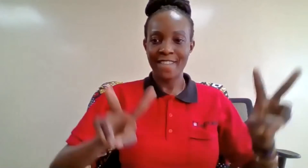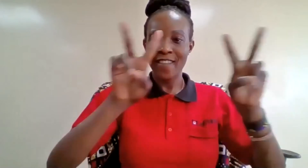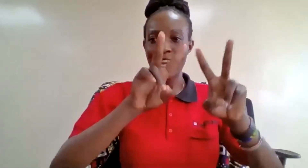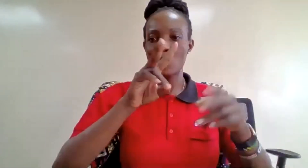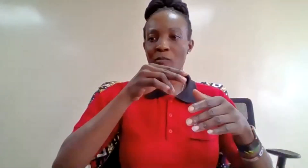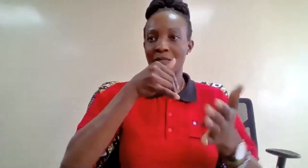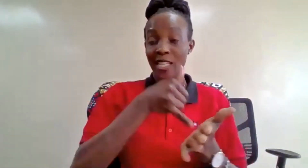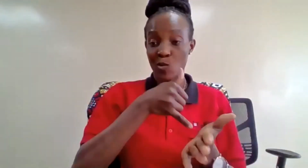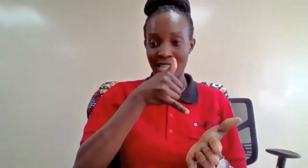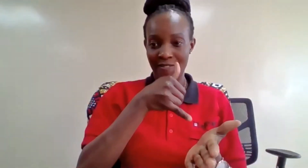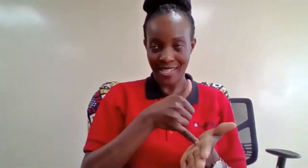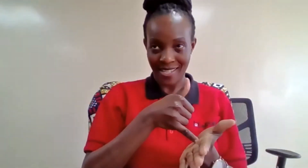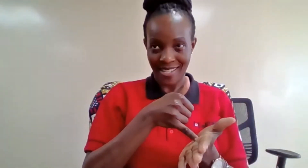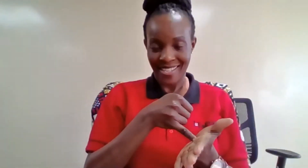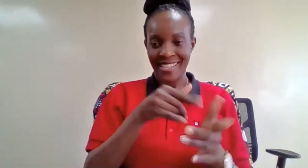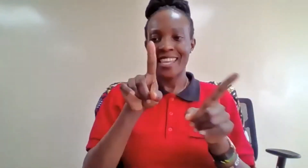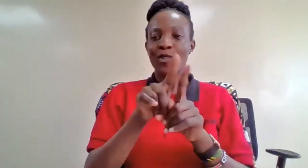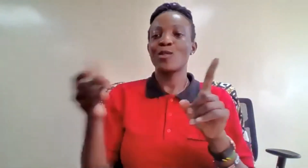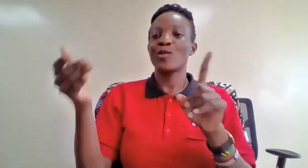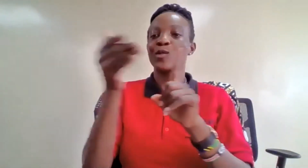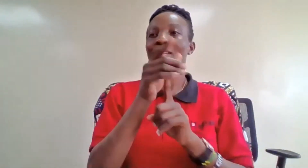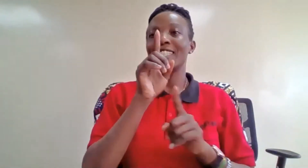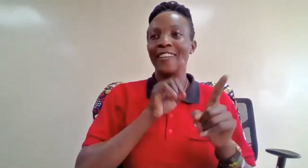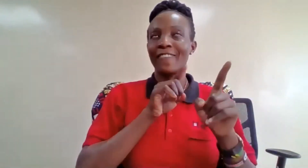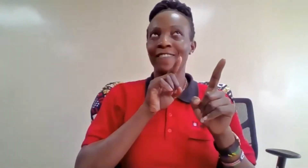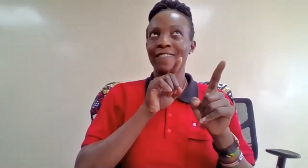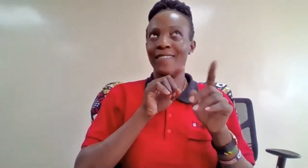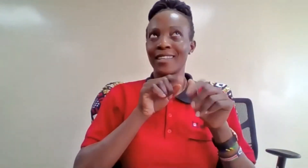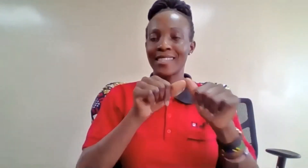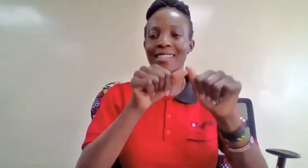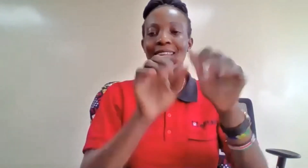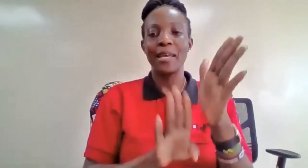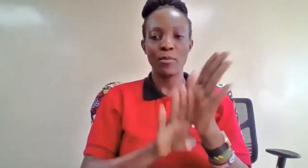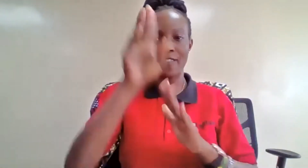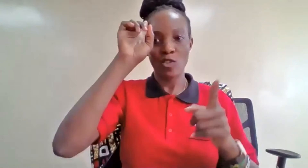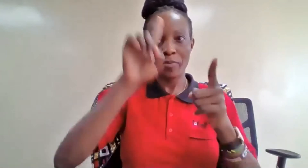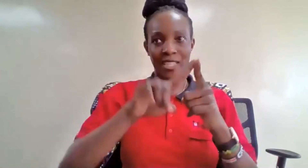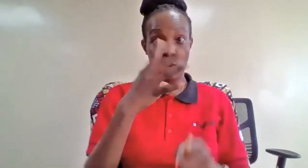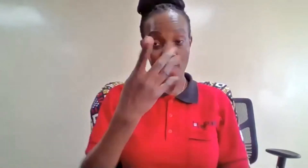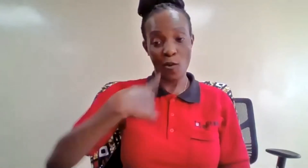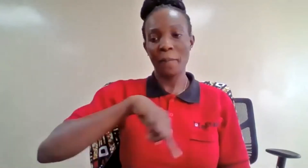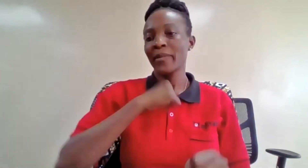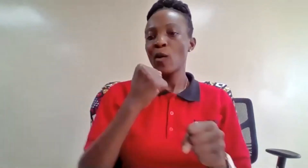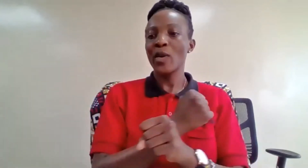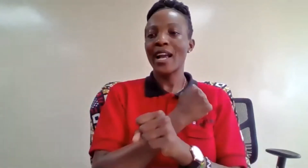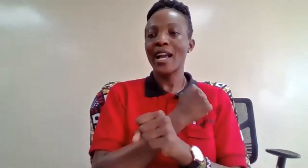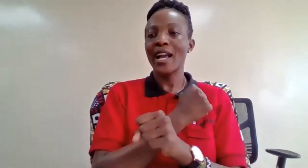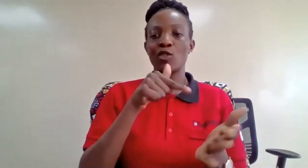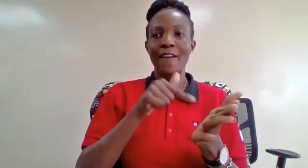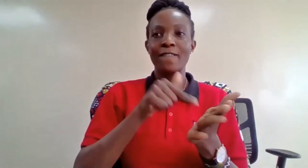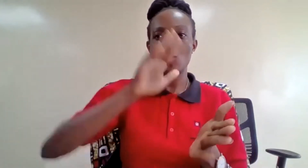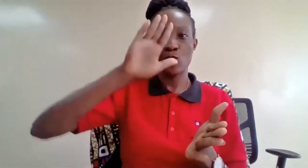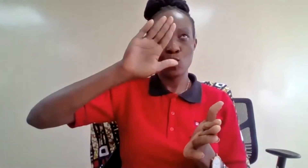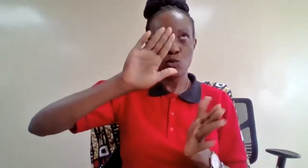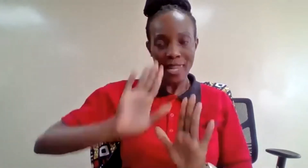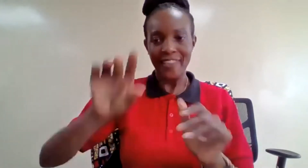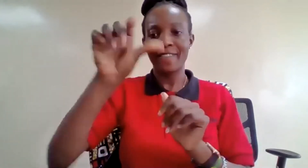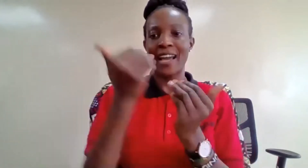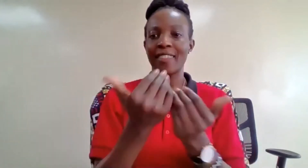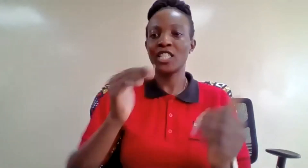At Ikitabu, we value inclusivity, and to achieve sustainable development, number